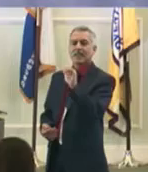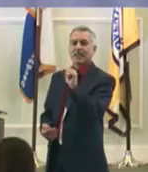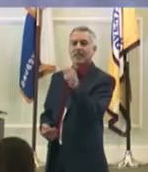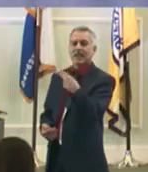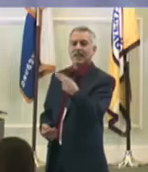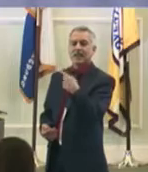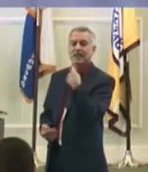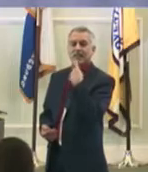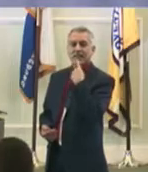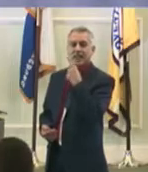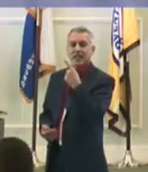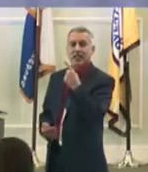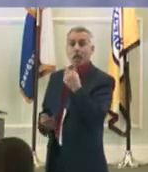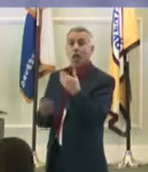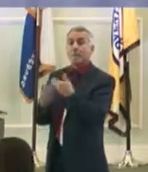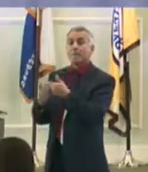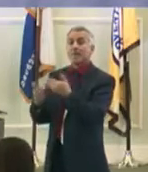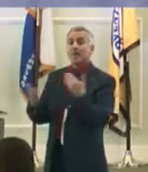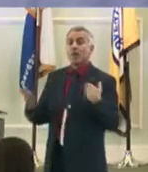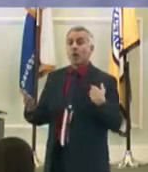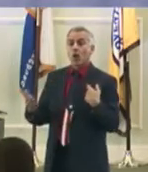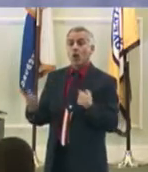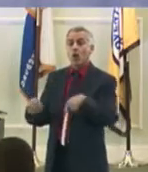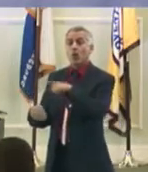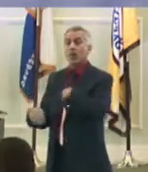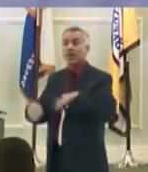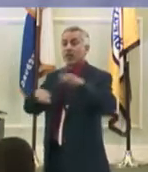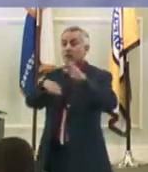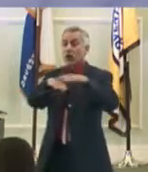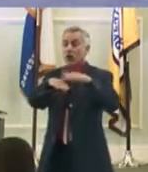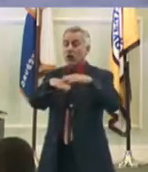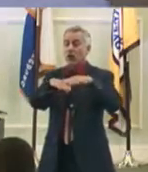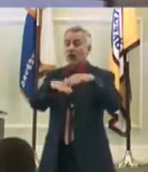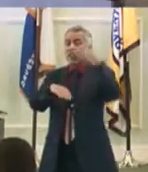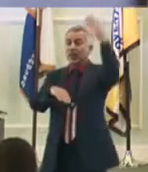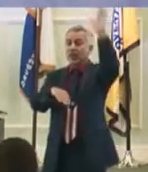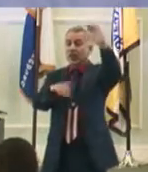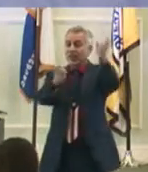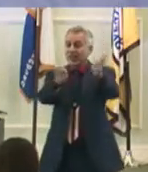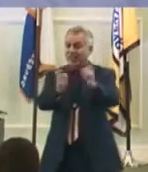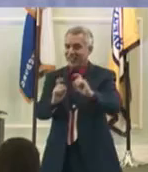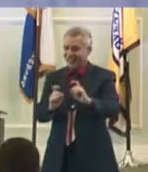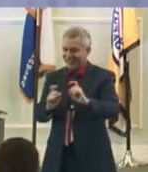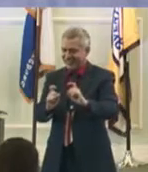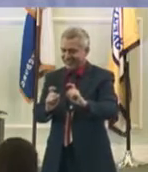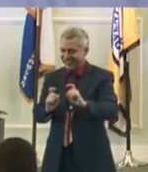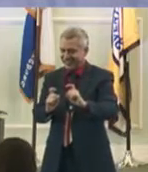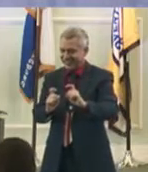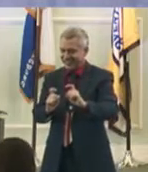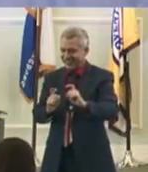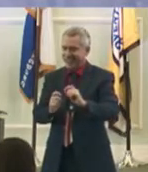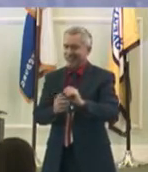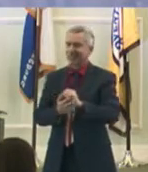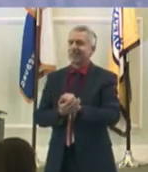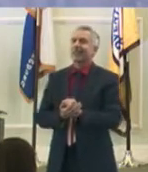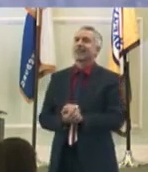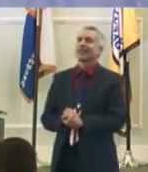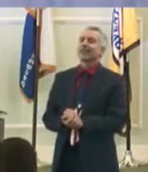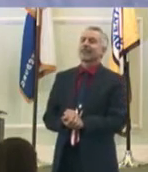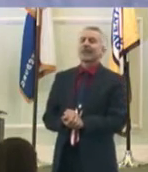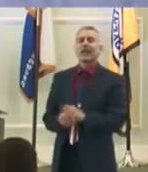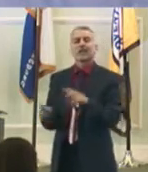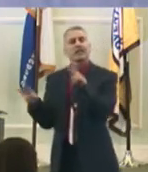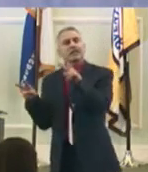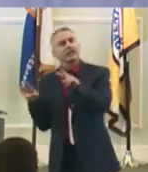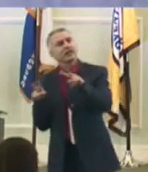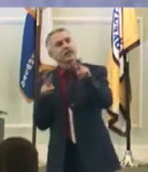call, I will answer. While they are yet speaking, I will hear. You know what I see in my mind when I embody that with the text and the theme? I see a God